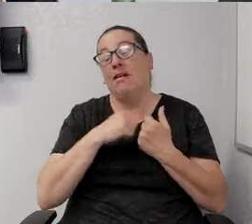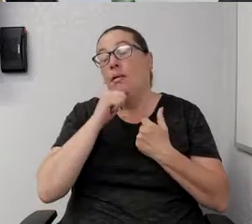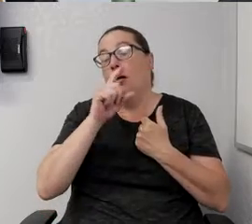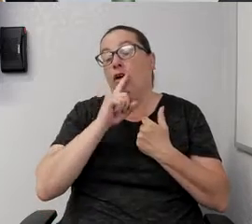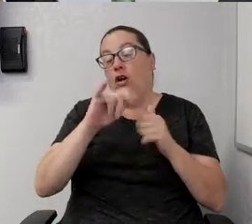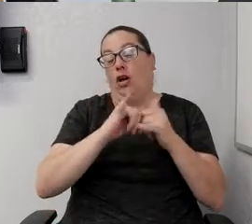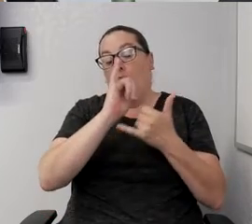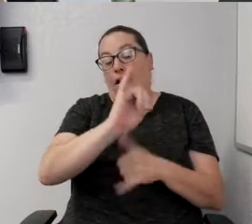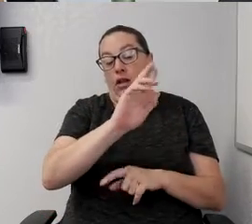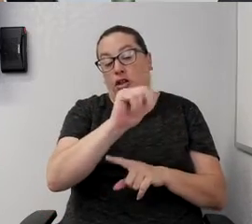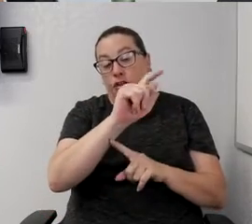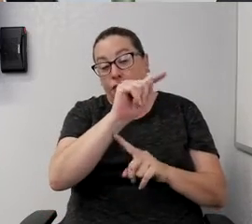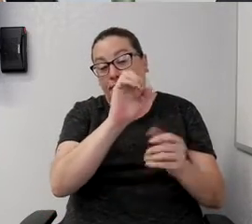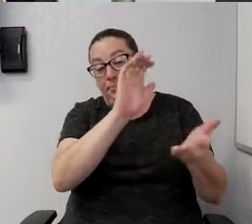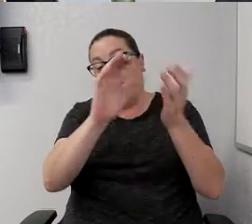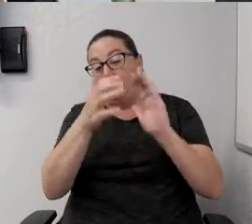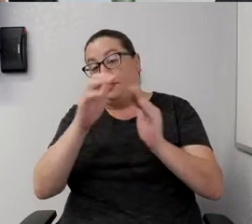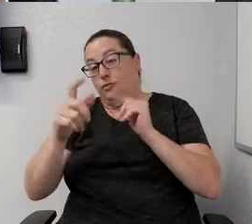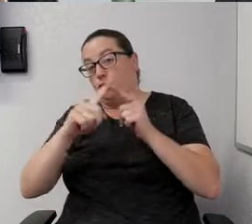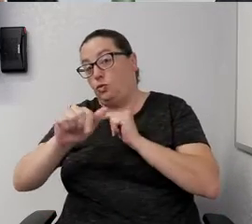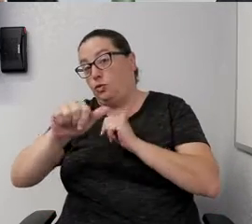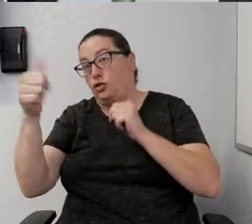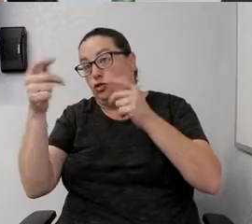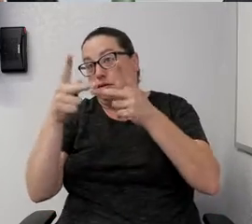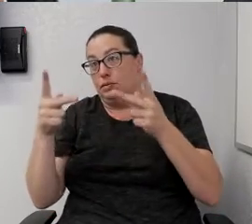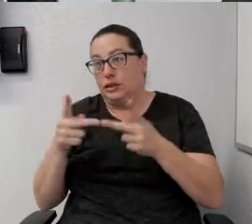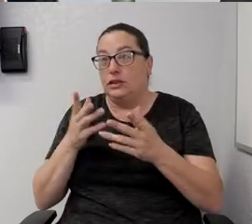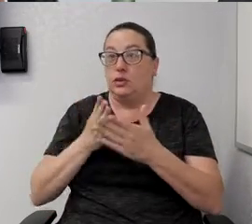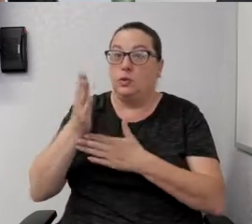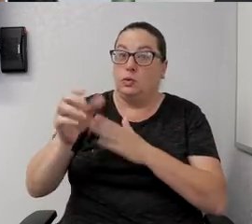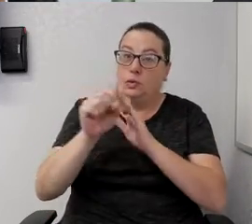compares to other places throughout the state.